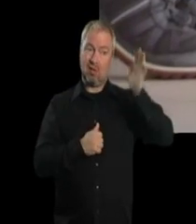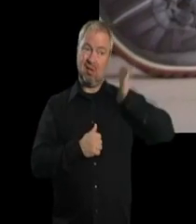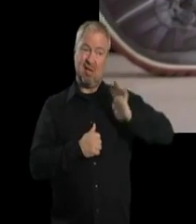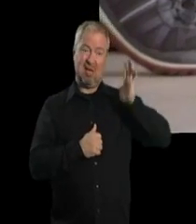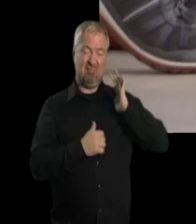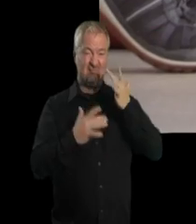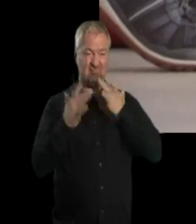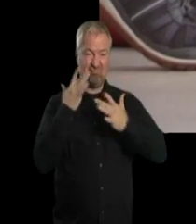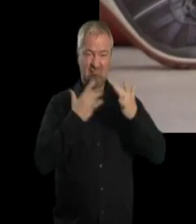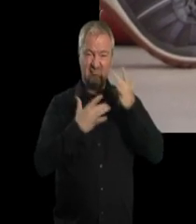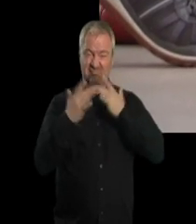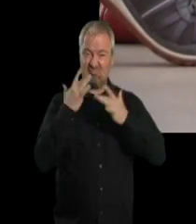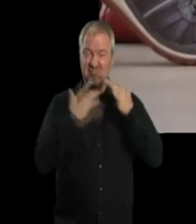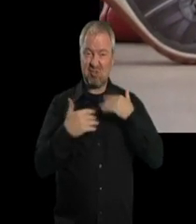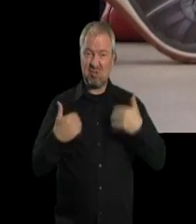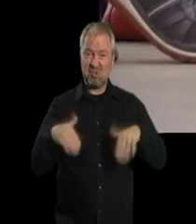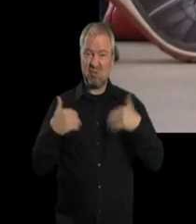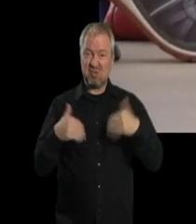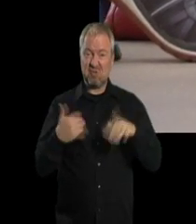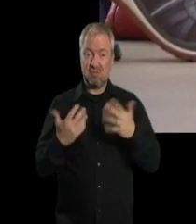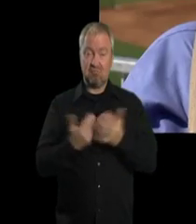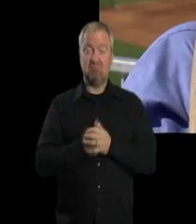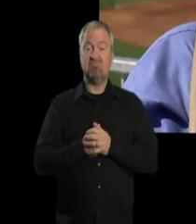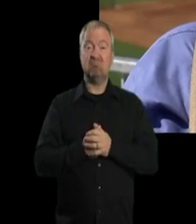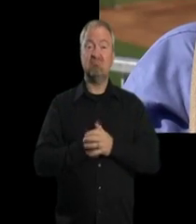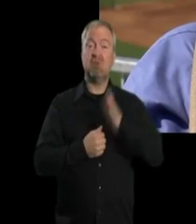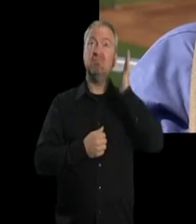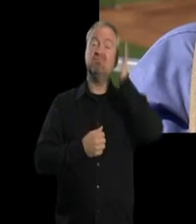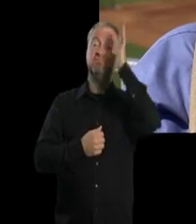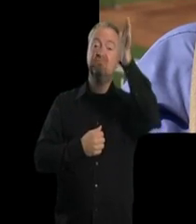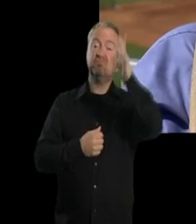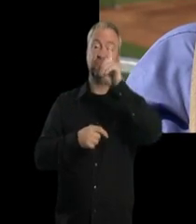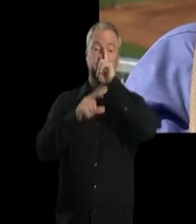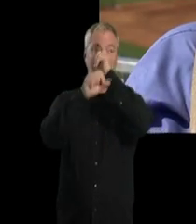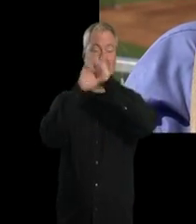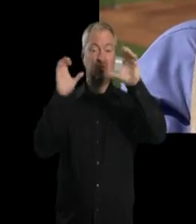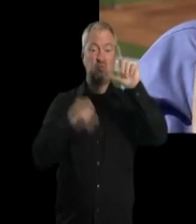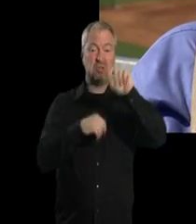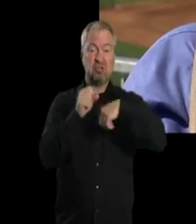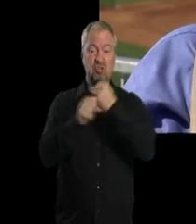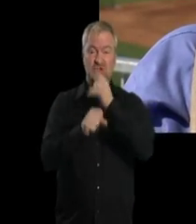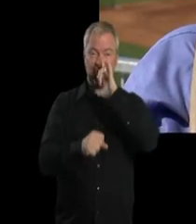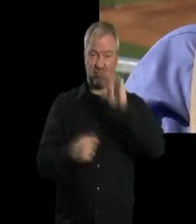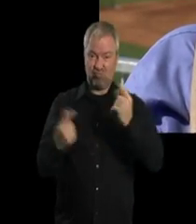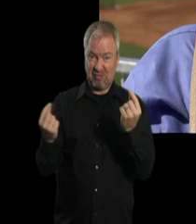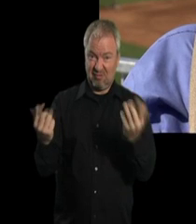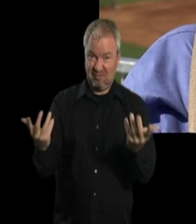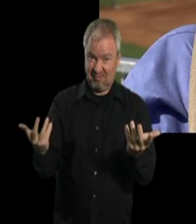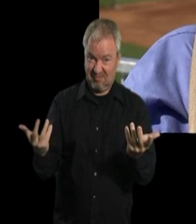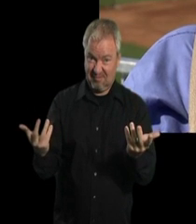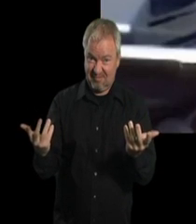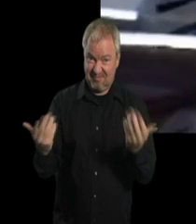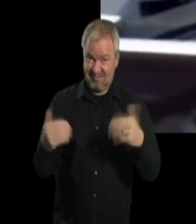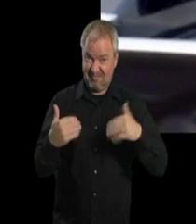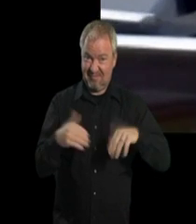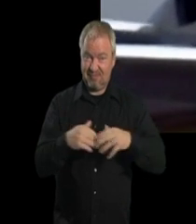the technologies back then. And who knows what the face of technology is going to look like 20 years